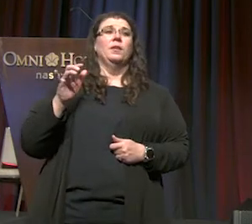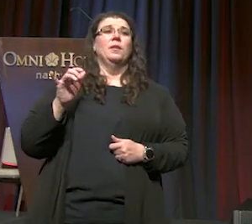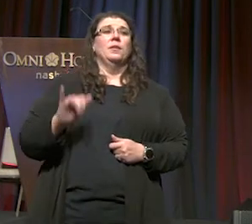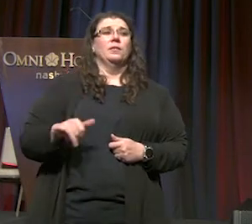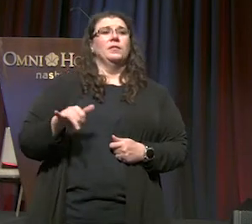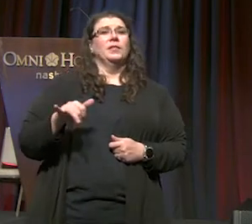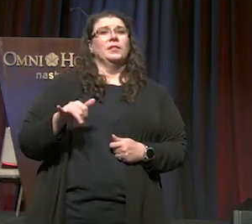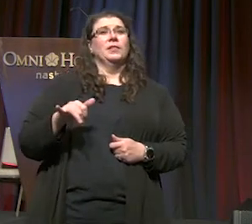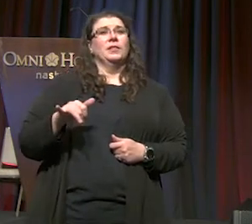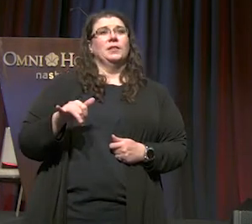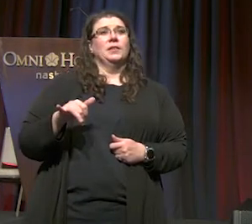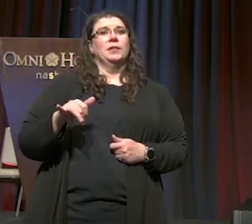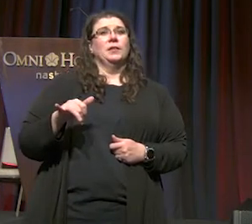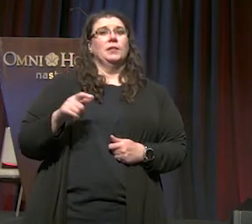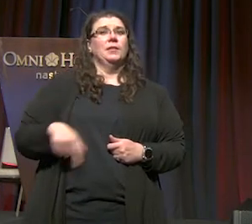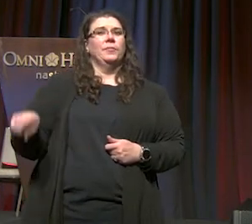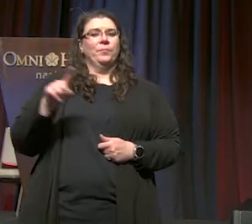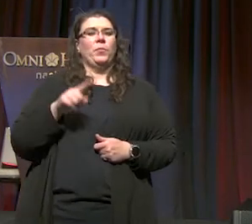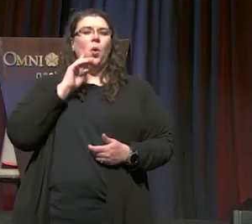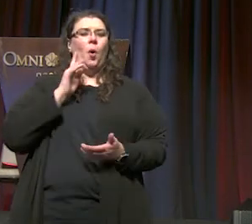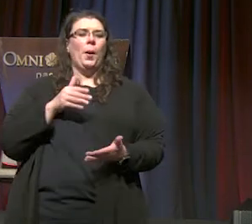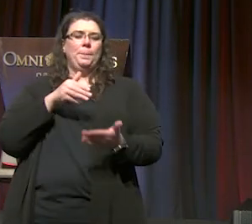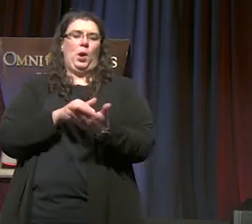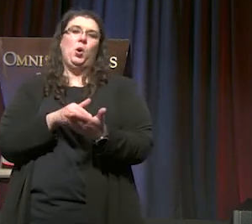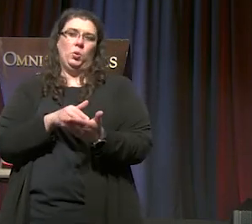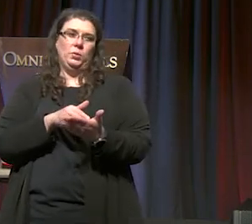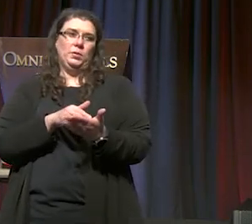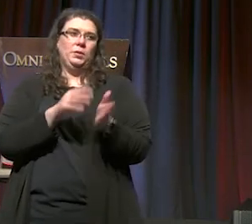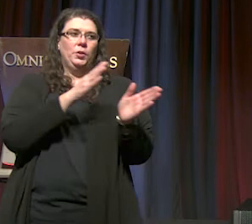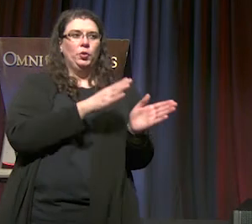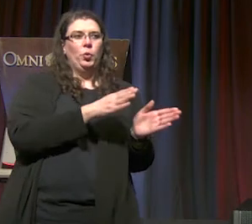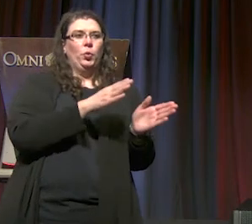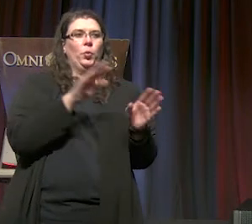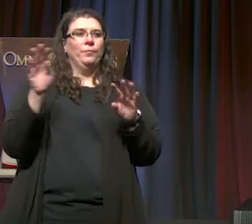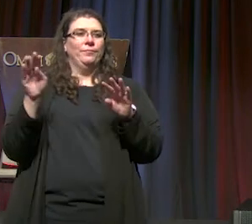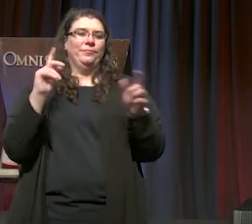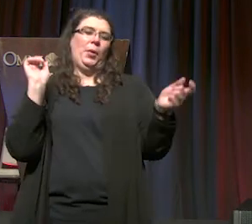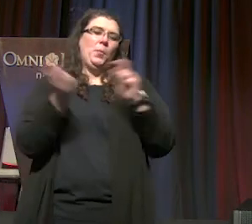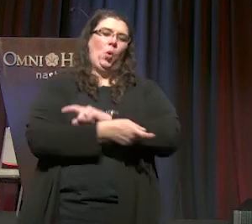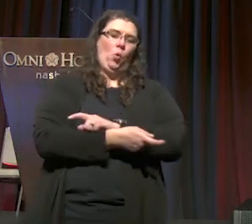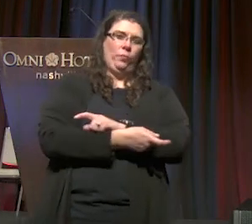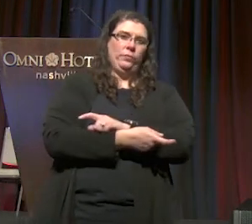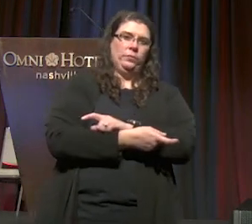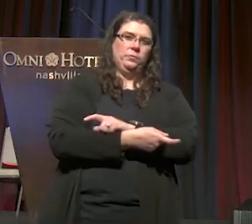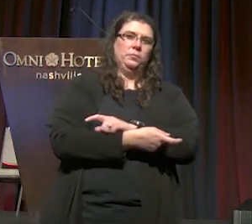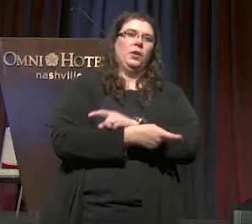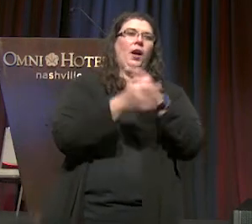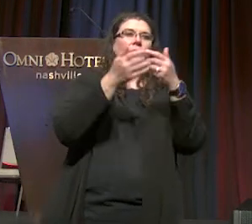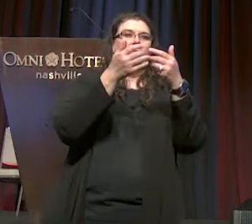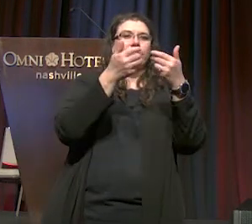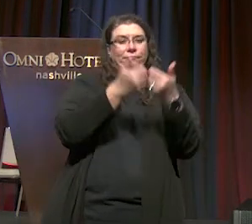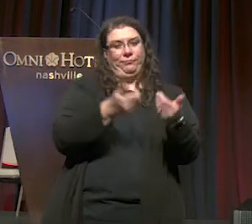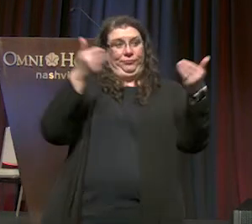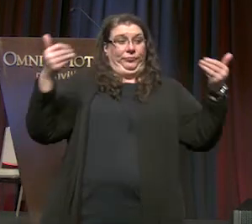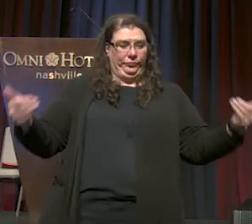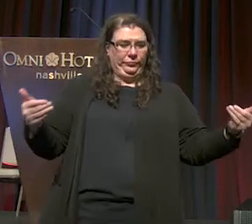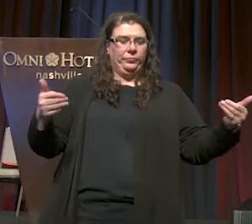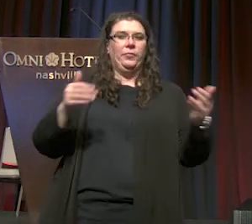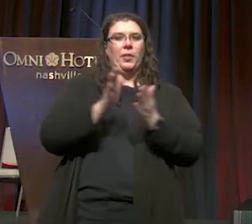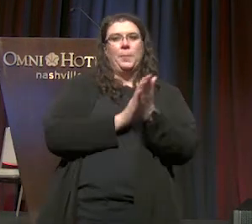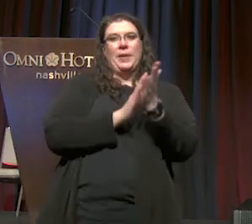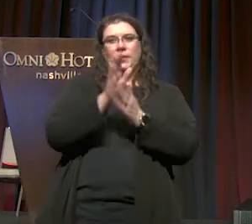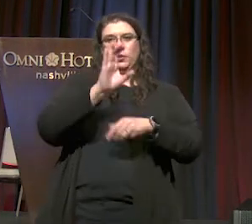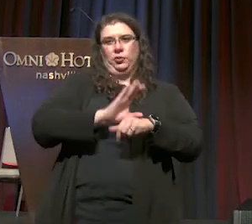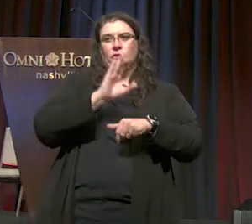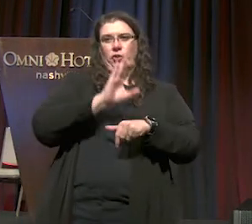are all opposed to the move to dissolve or splinter the United Methodist Church.